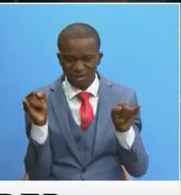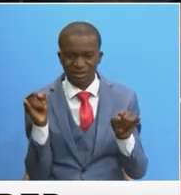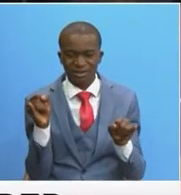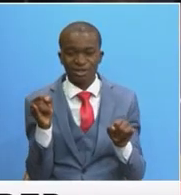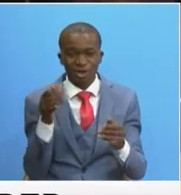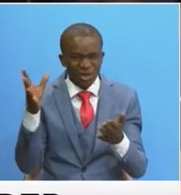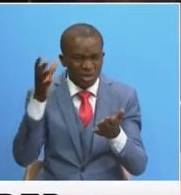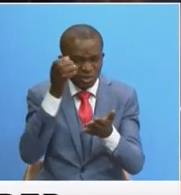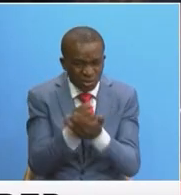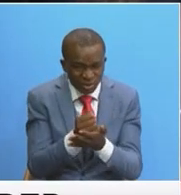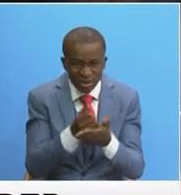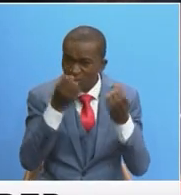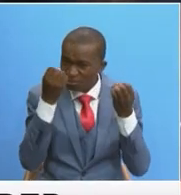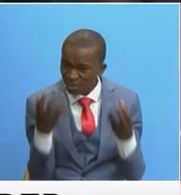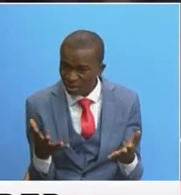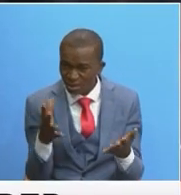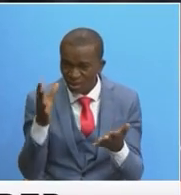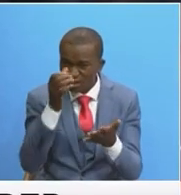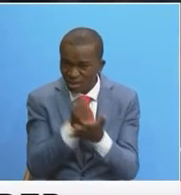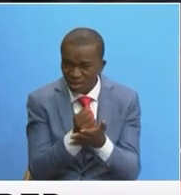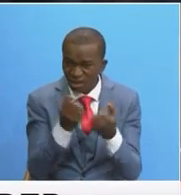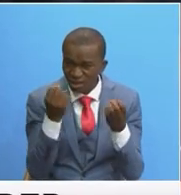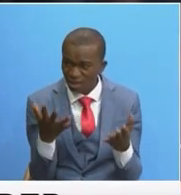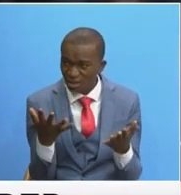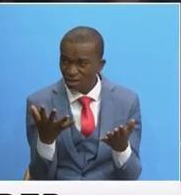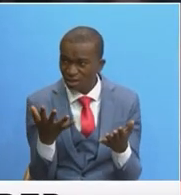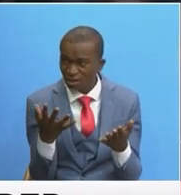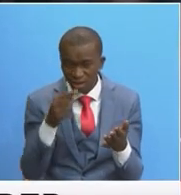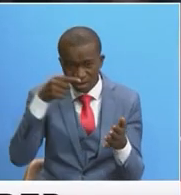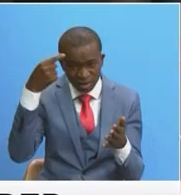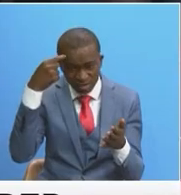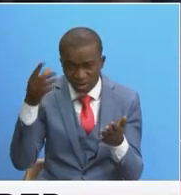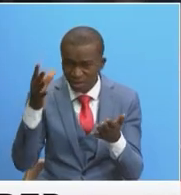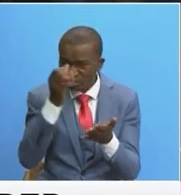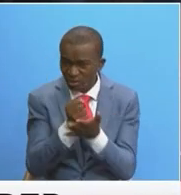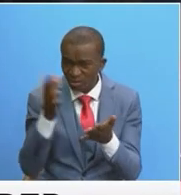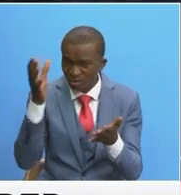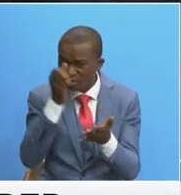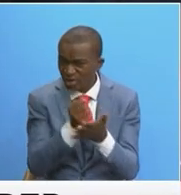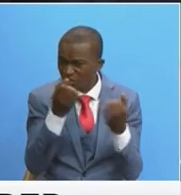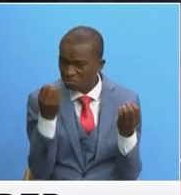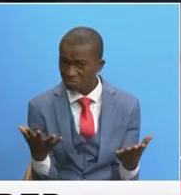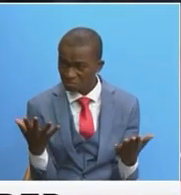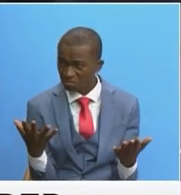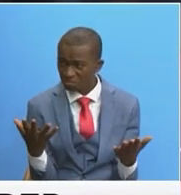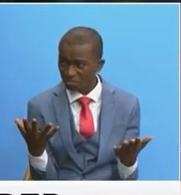the cumulative number of the teachers that we have recruited as a government of Zambia